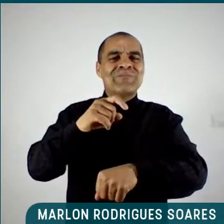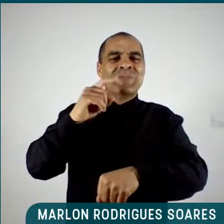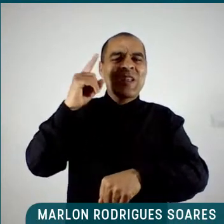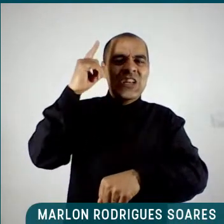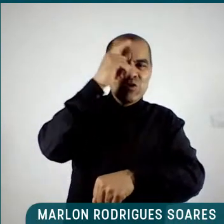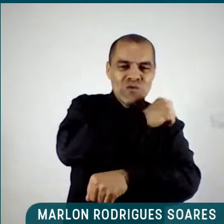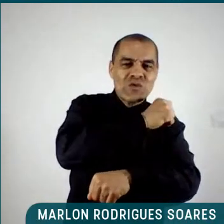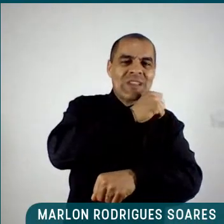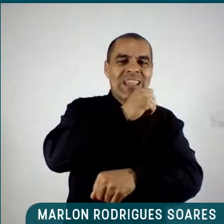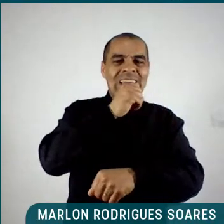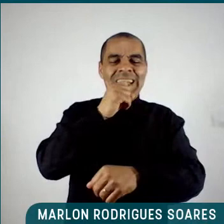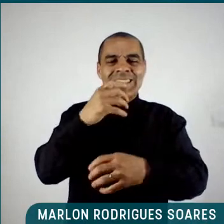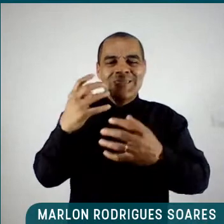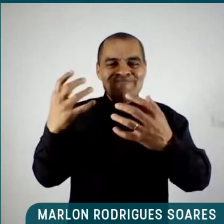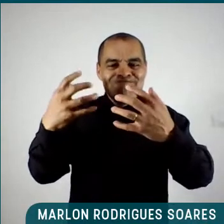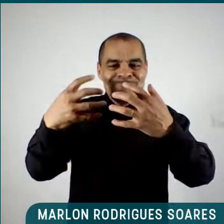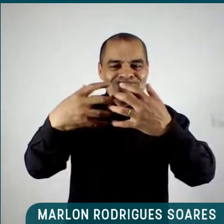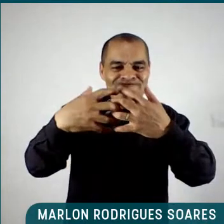research results.